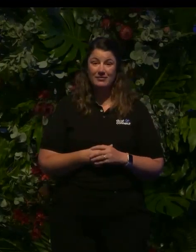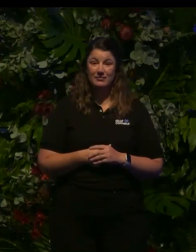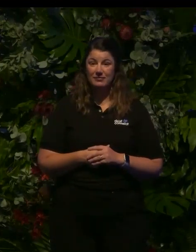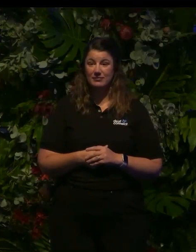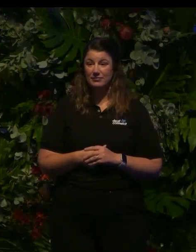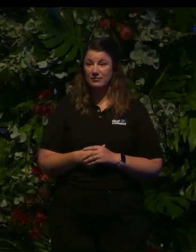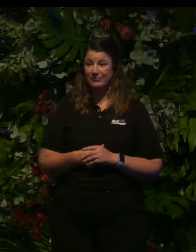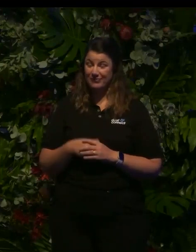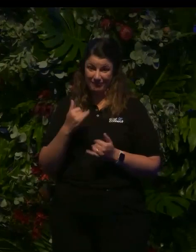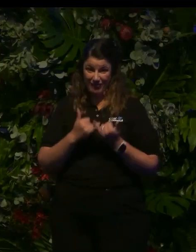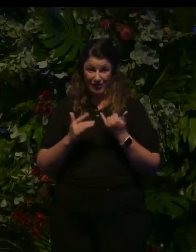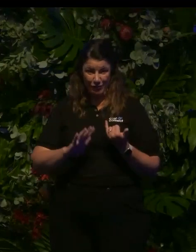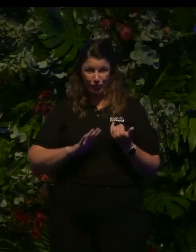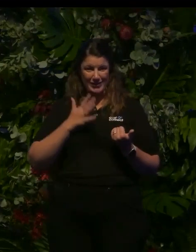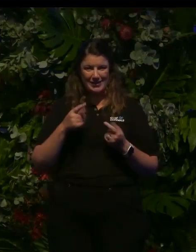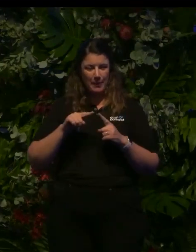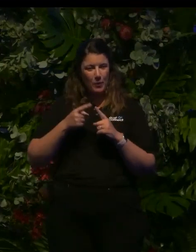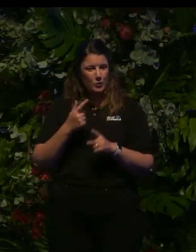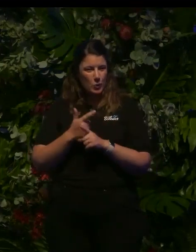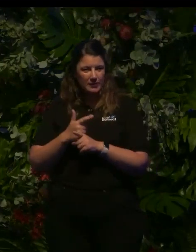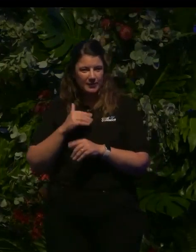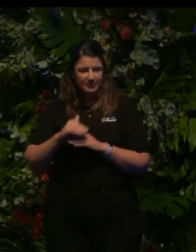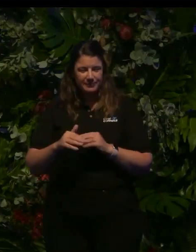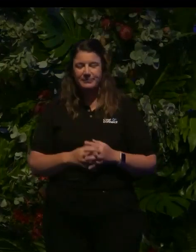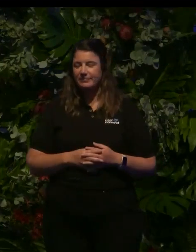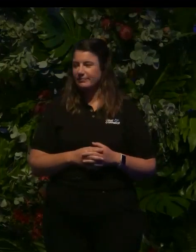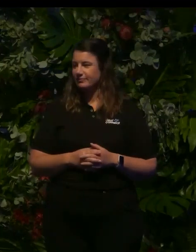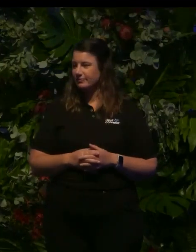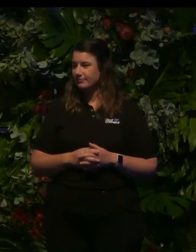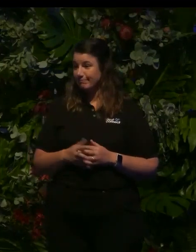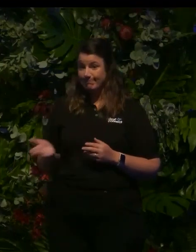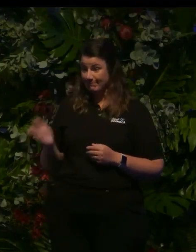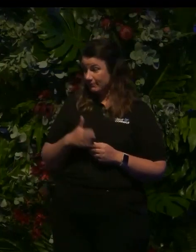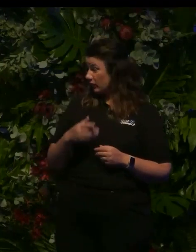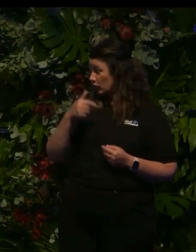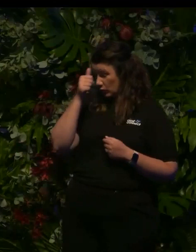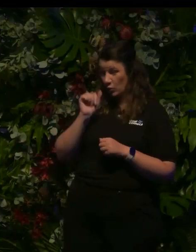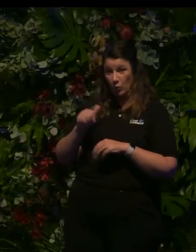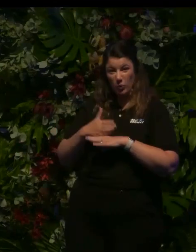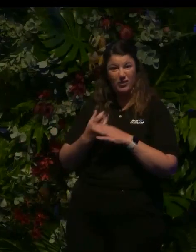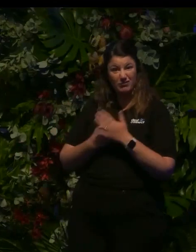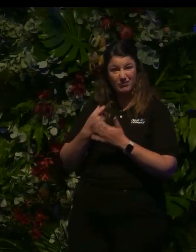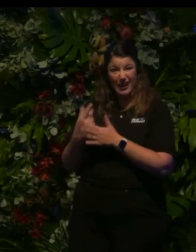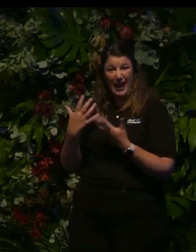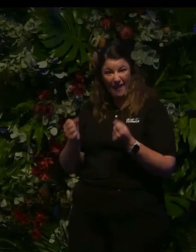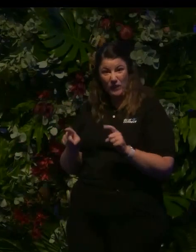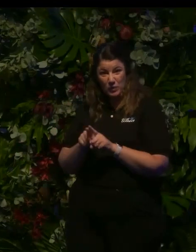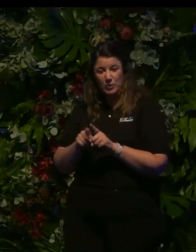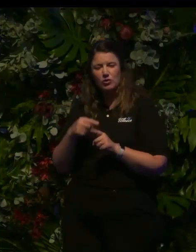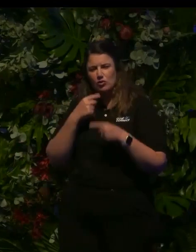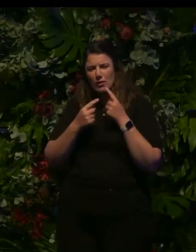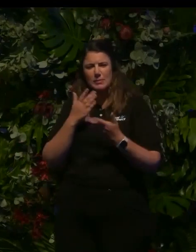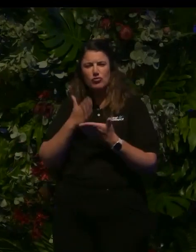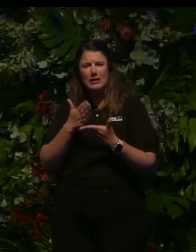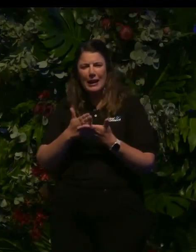That's very interesting, some of the points you've raised. And Matcha, I know that you've sort of dealt with some of this in your work too. I mean, you described